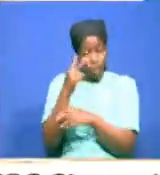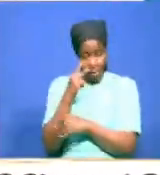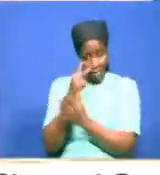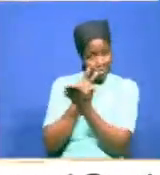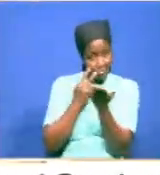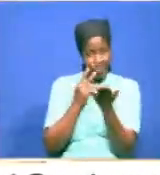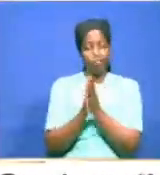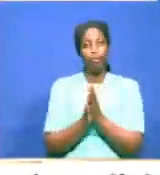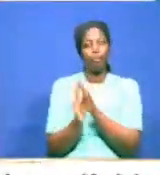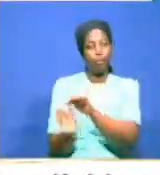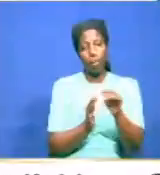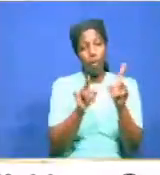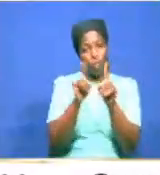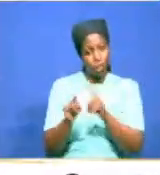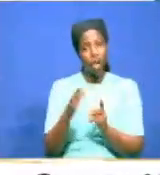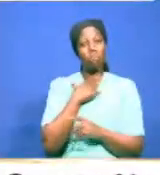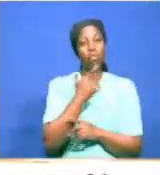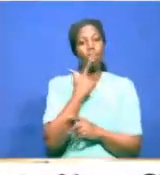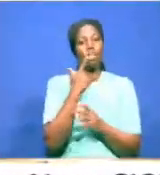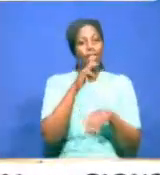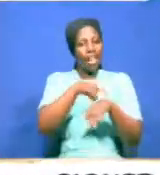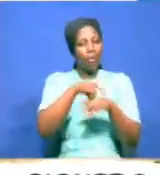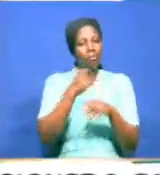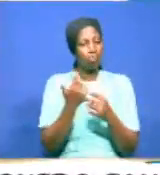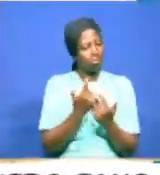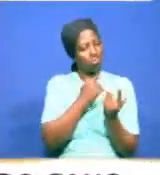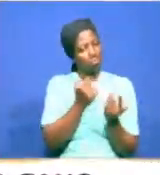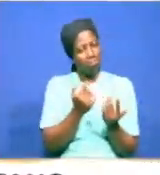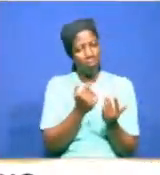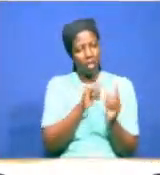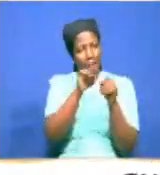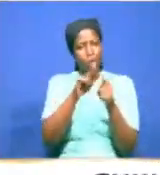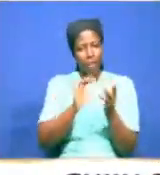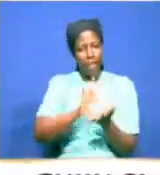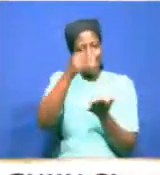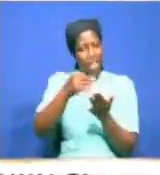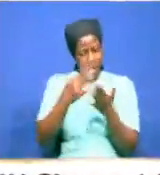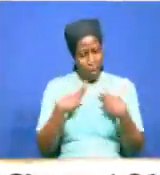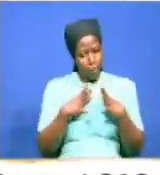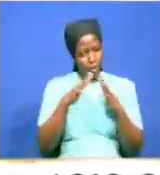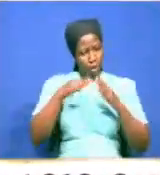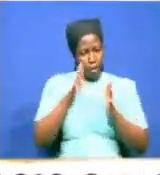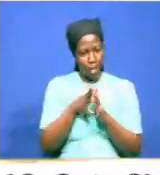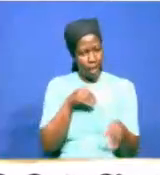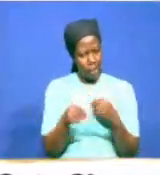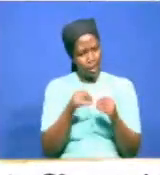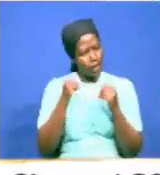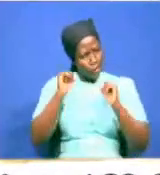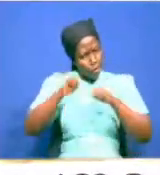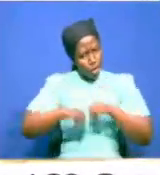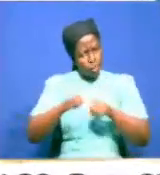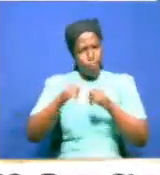Thank you. And I want to say also, when it comes to fans of persons with disabilities, can they reach down to the deserving persons